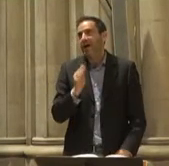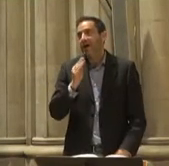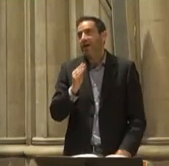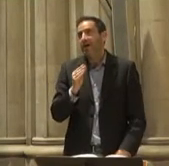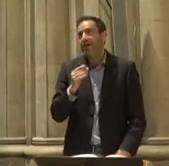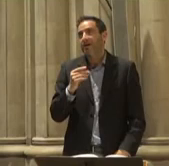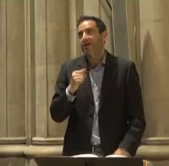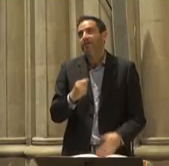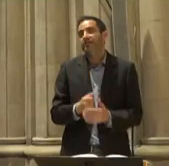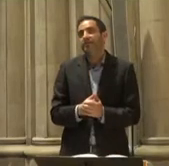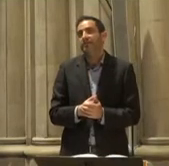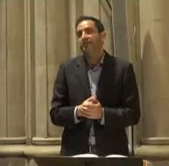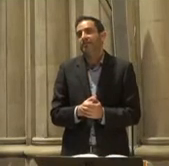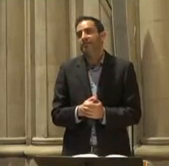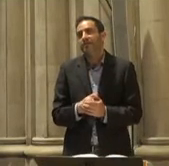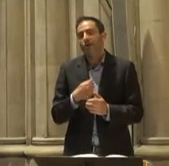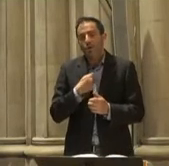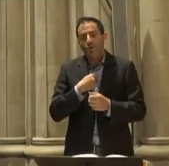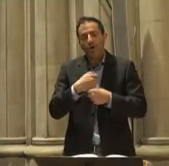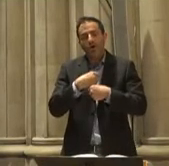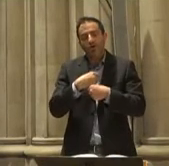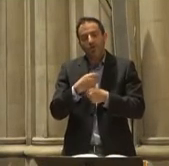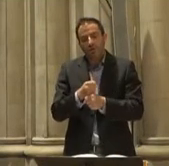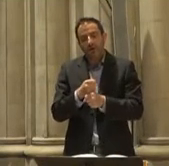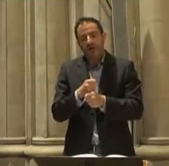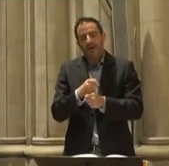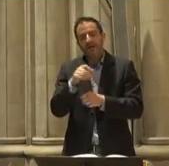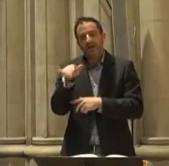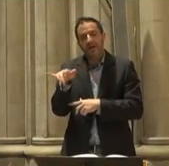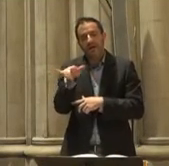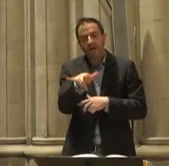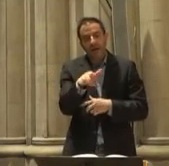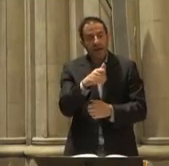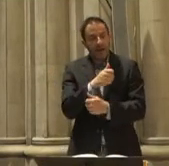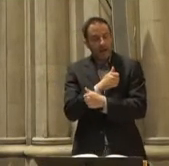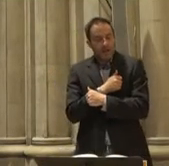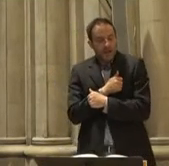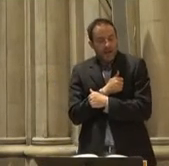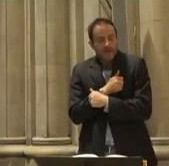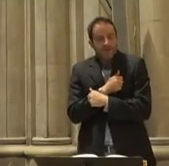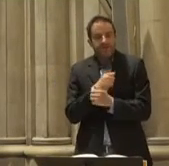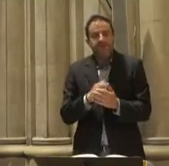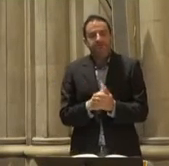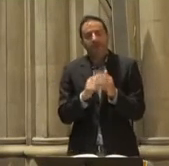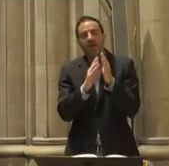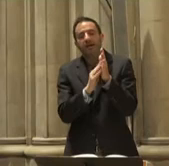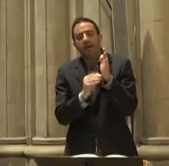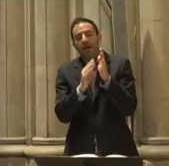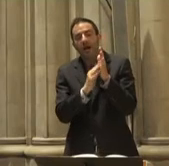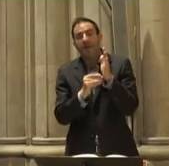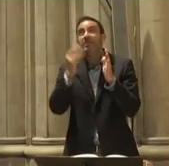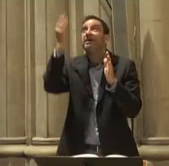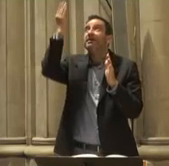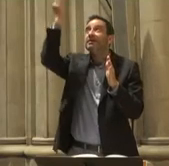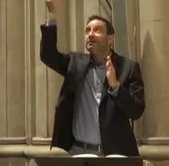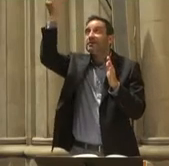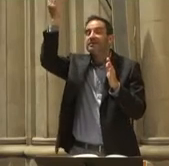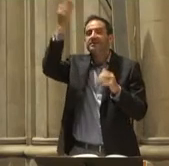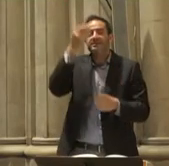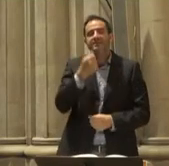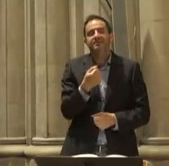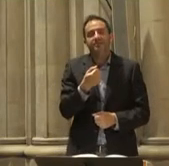are created in love, bearing the image of this God who is perfect love